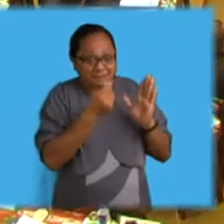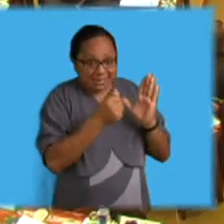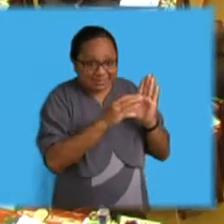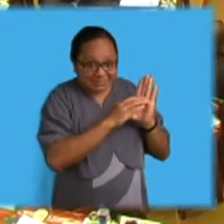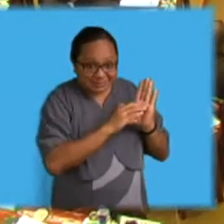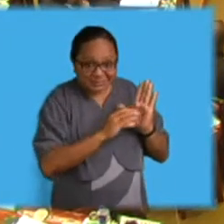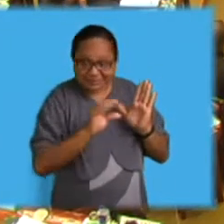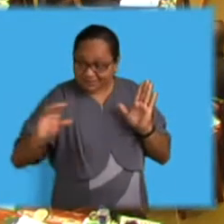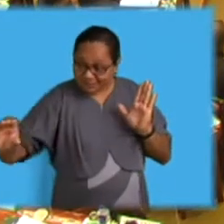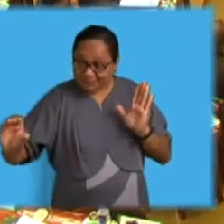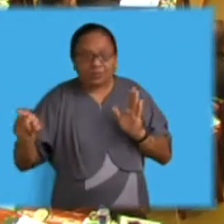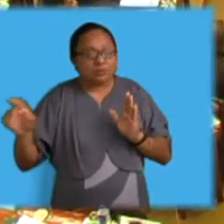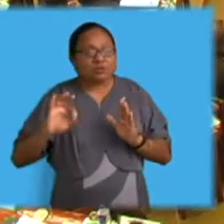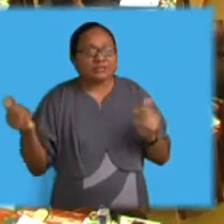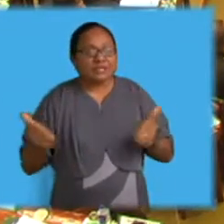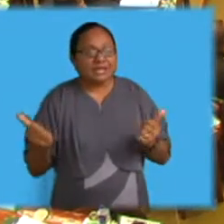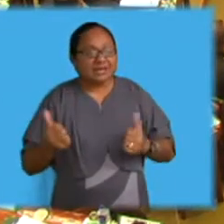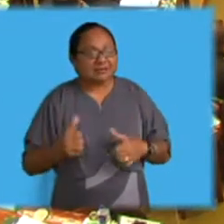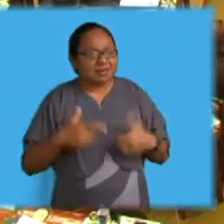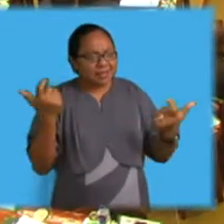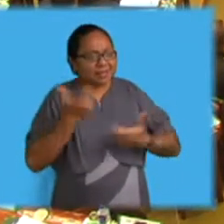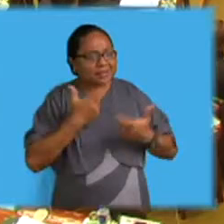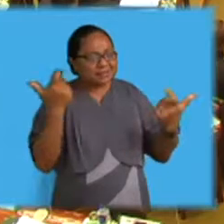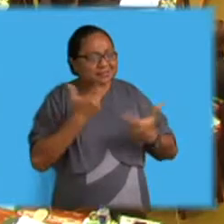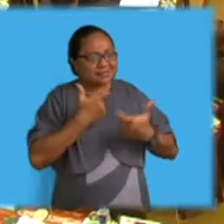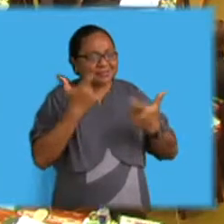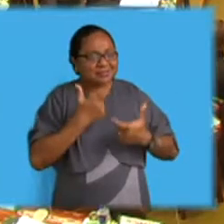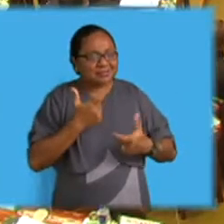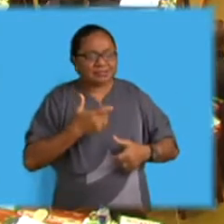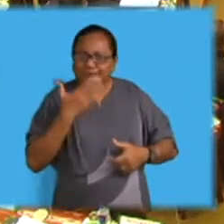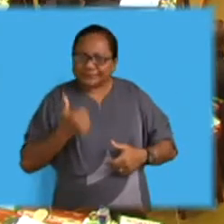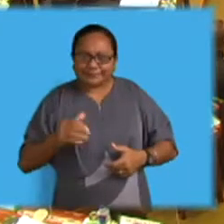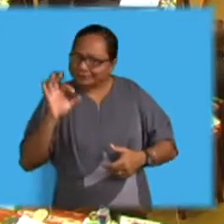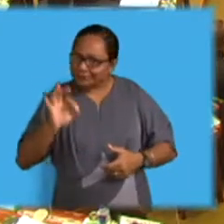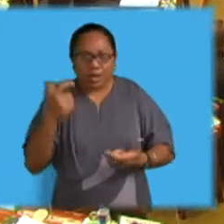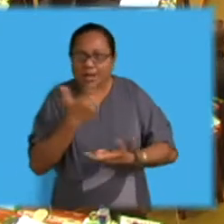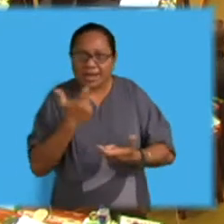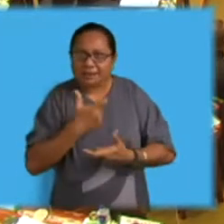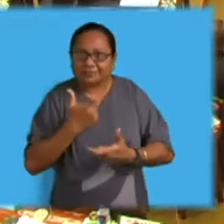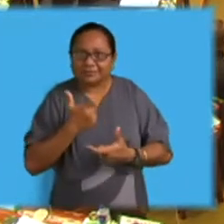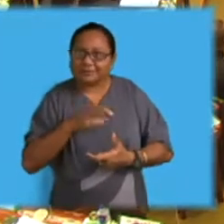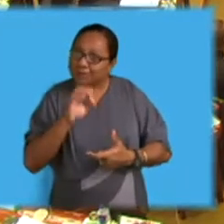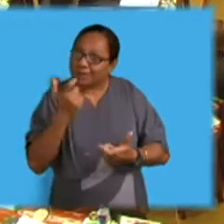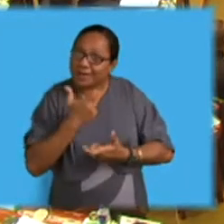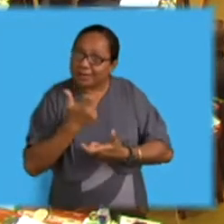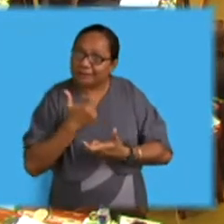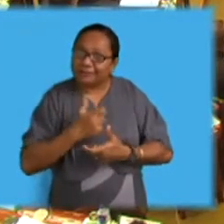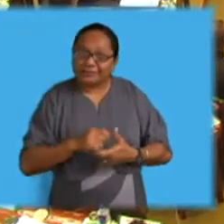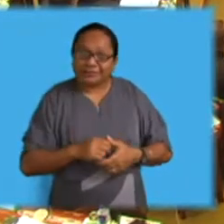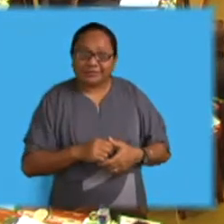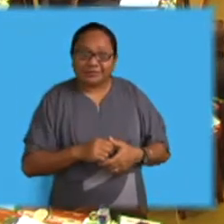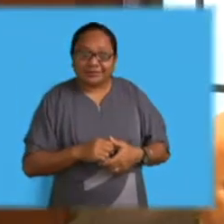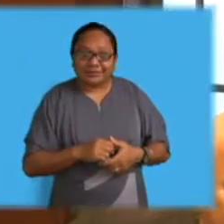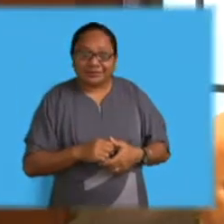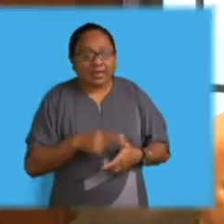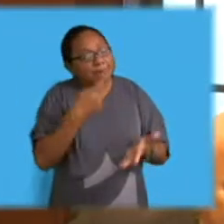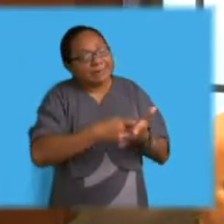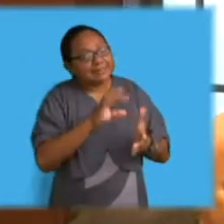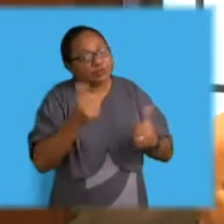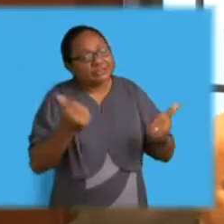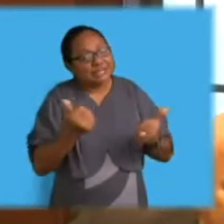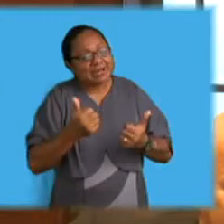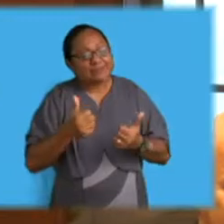enough. No. Don't laugh. The money that you're working for is not enough to complete the